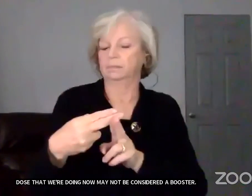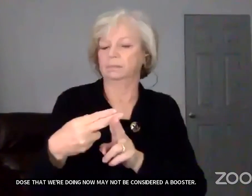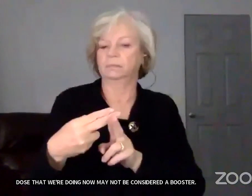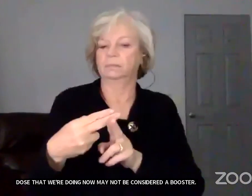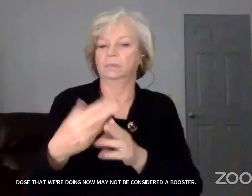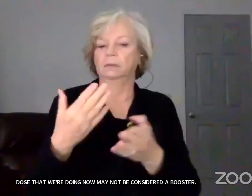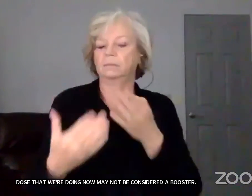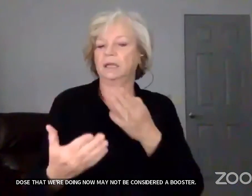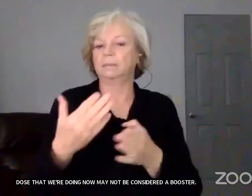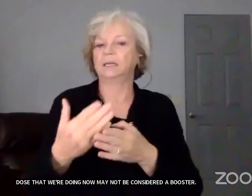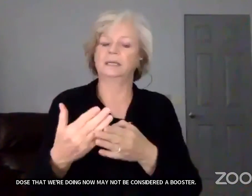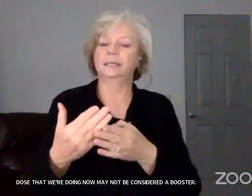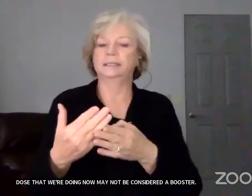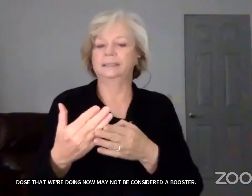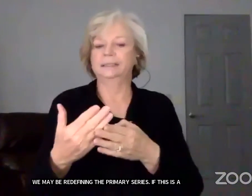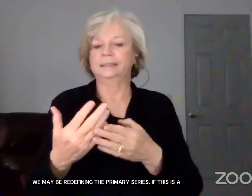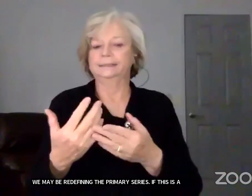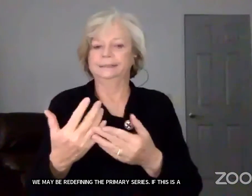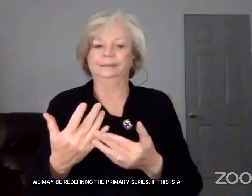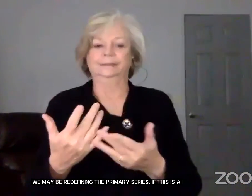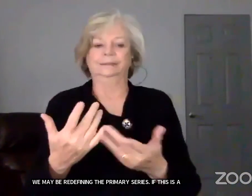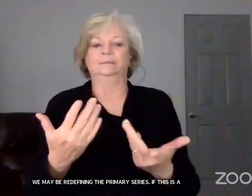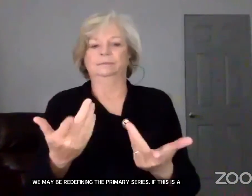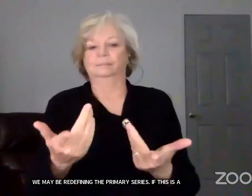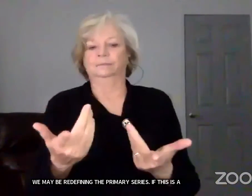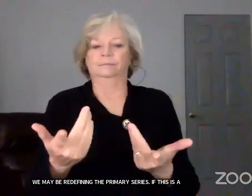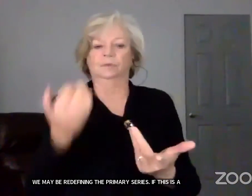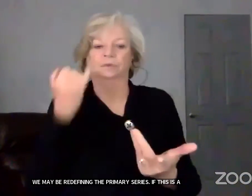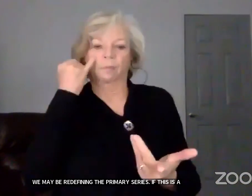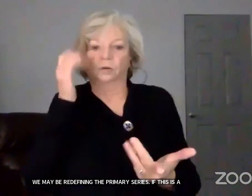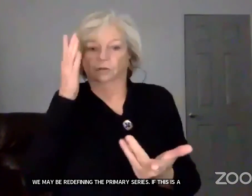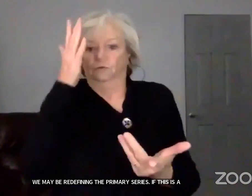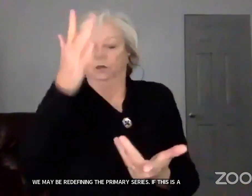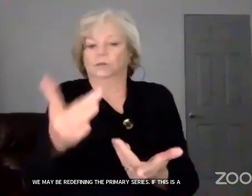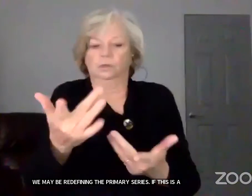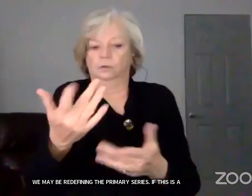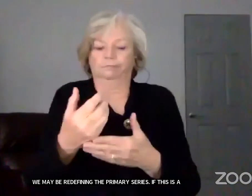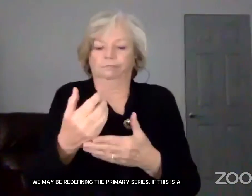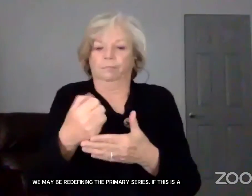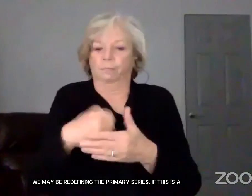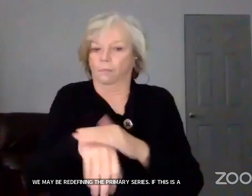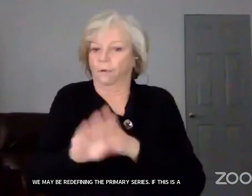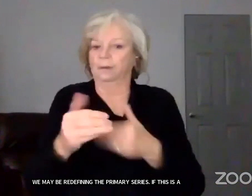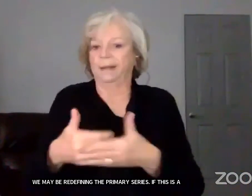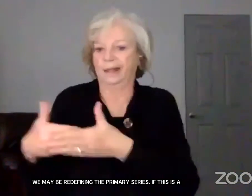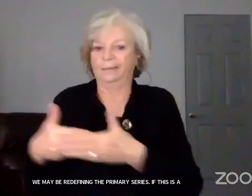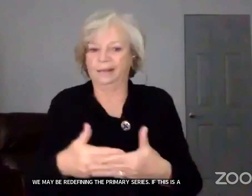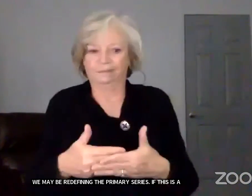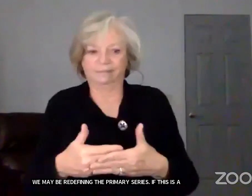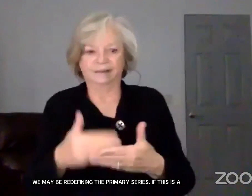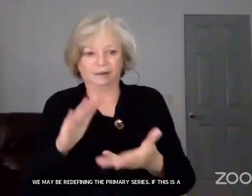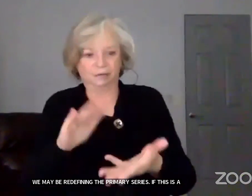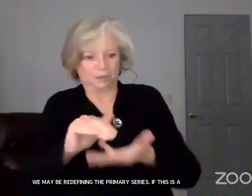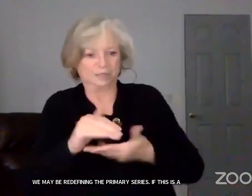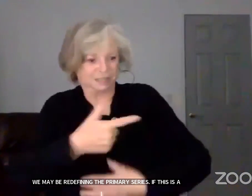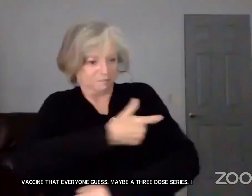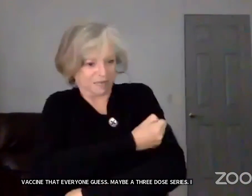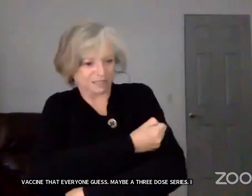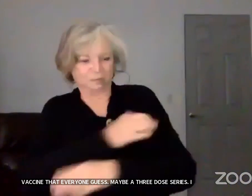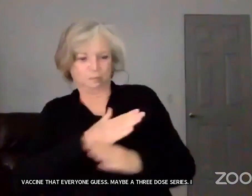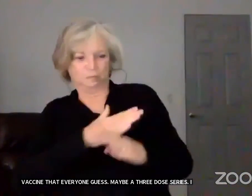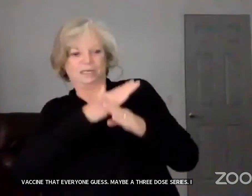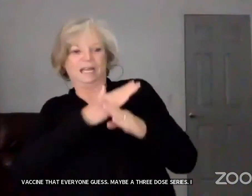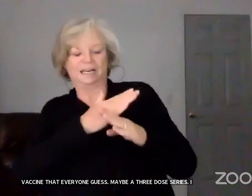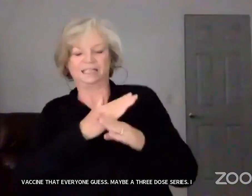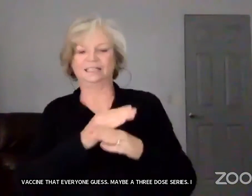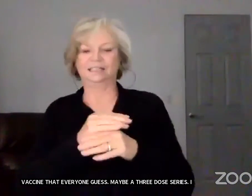when they're a baby, it may be like, this is a 3-dose series, like many of our other vaccines. So I also think some of the naming is tripping us up